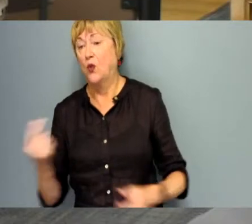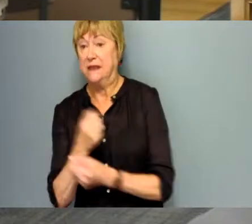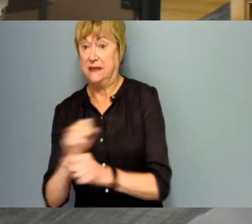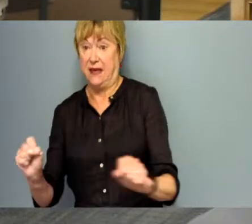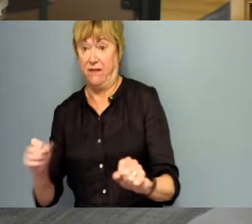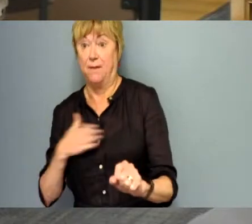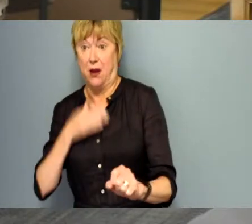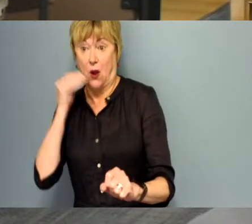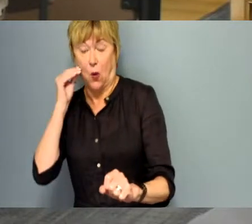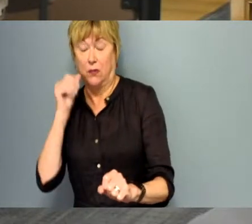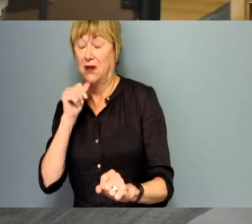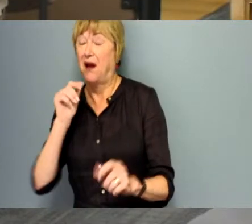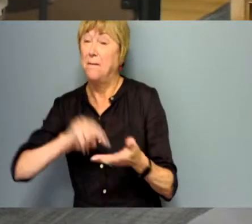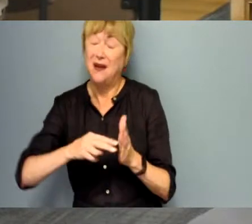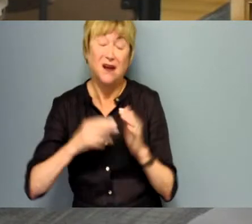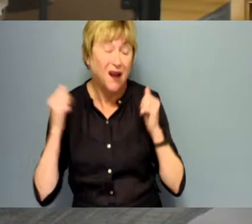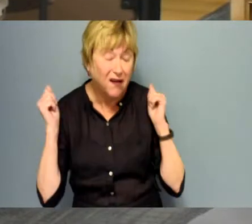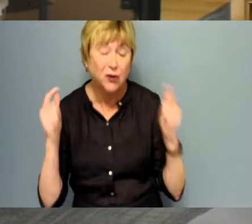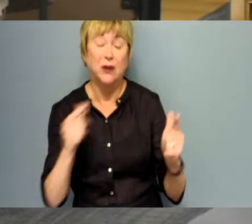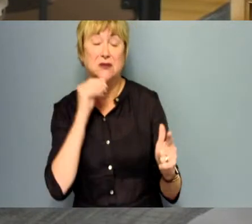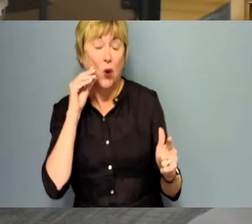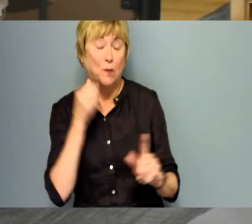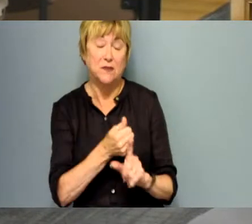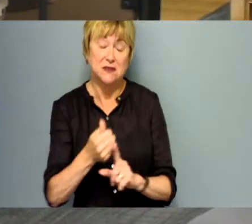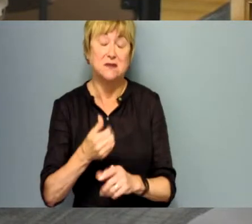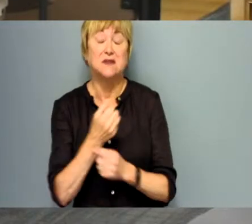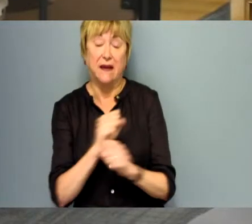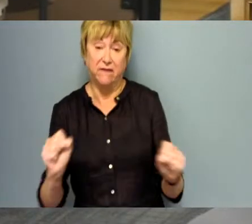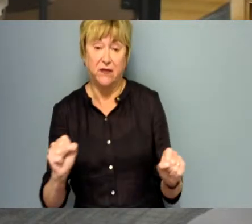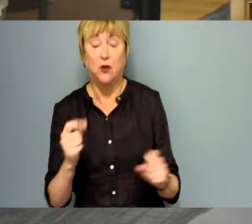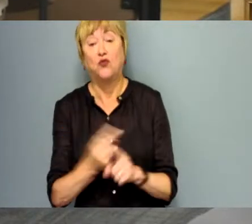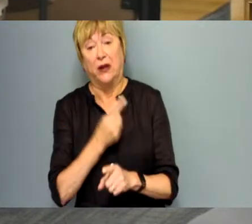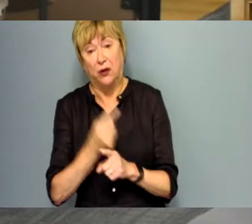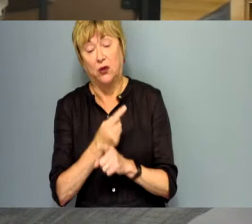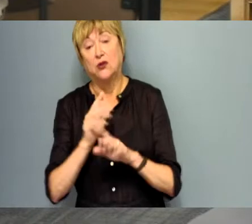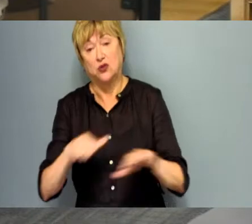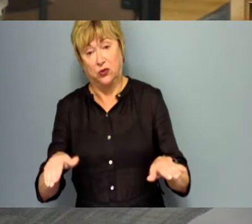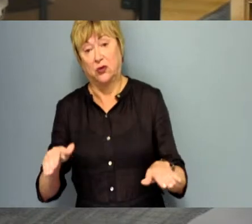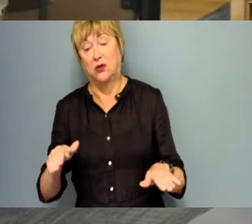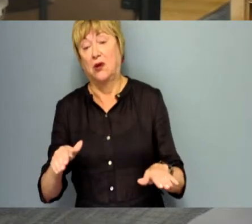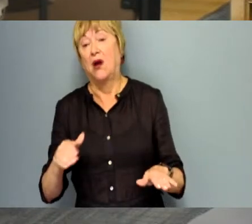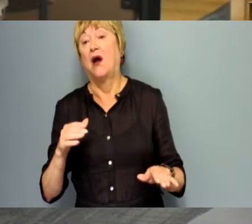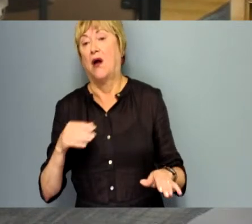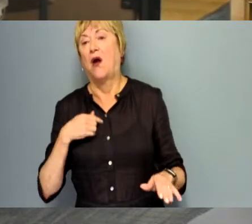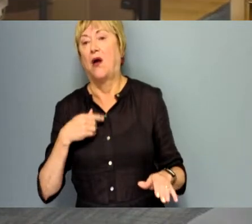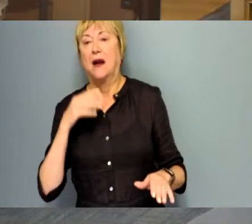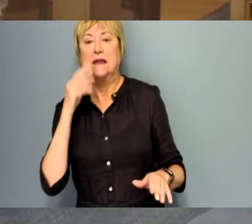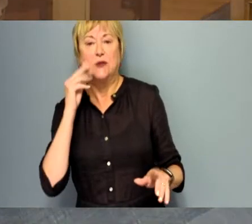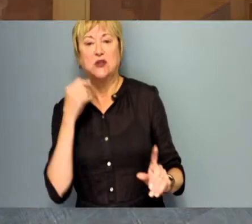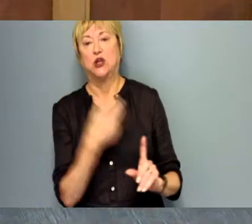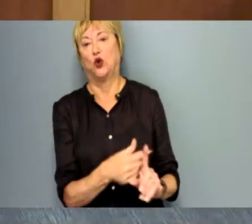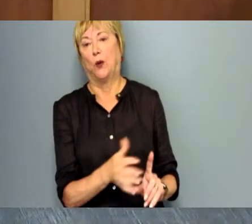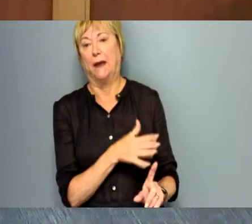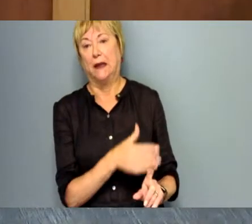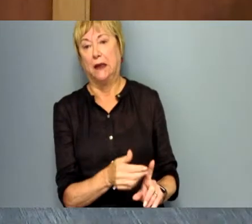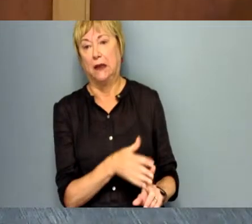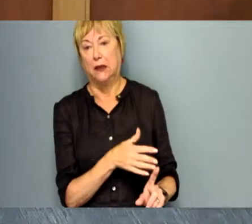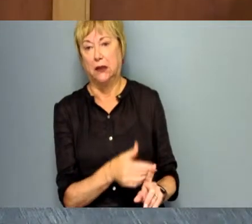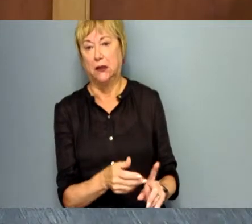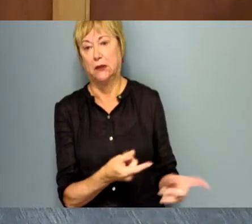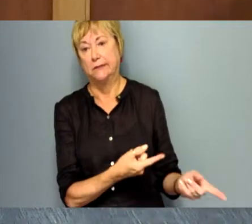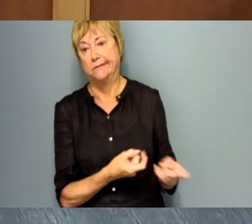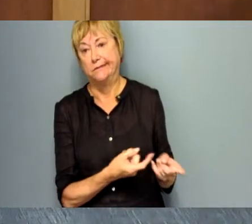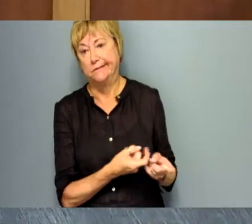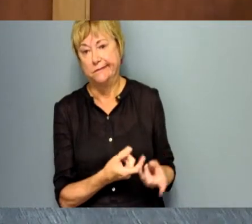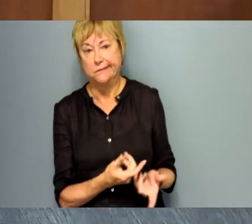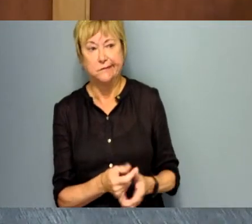a safe home, but regular children are being groomed, and I want to make sure the county's on top of that. 6D,